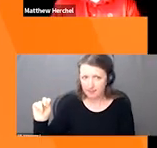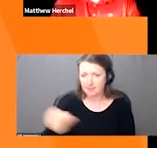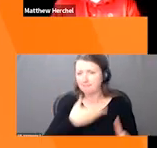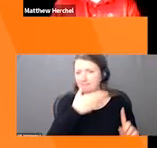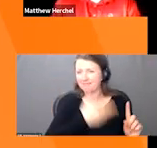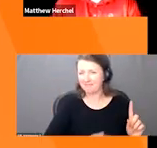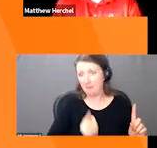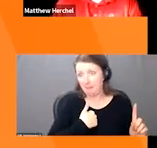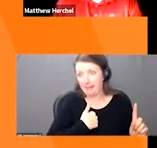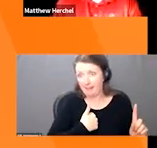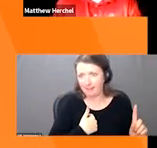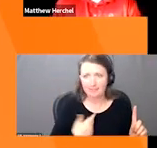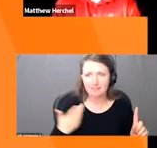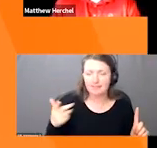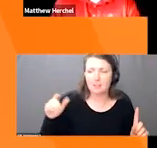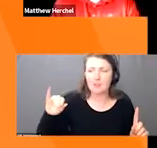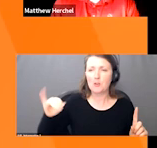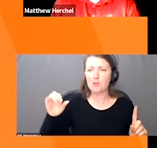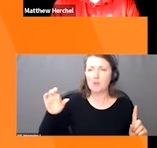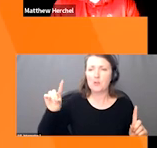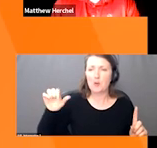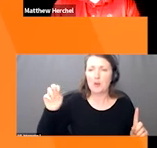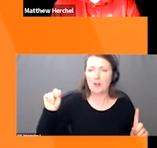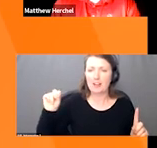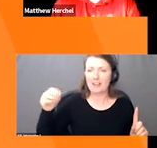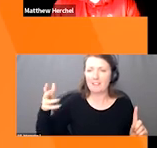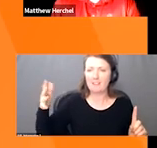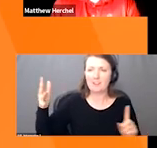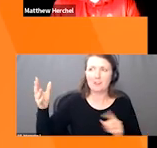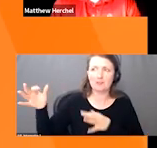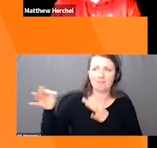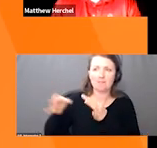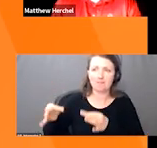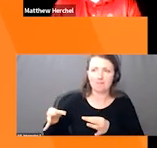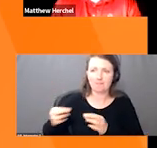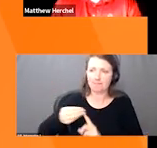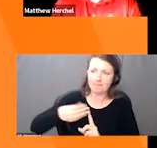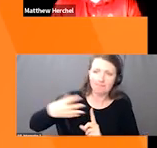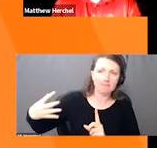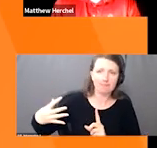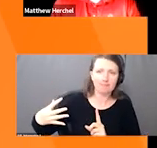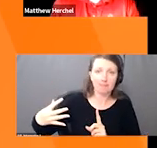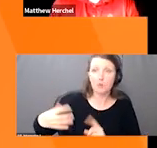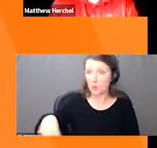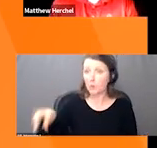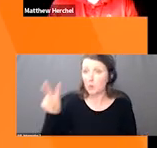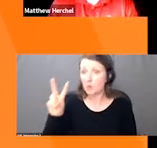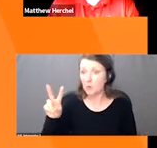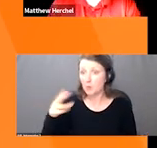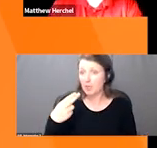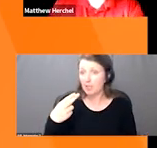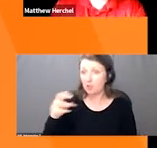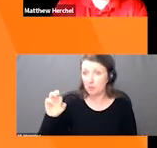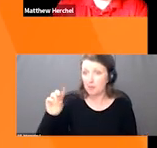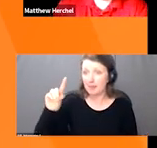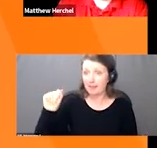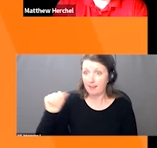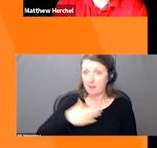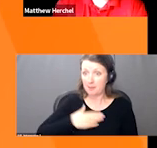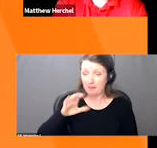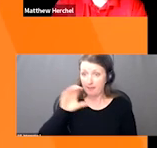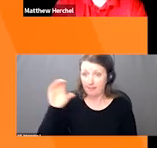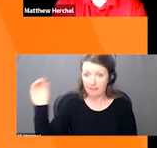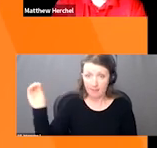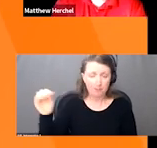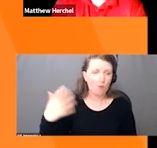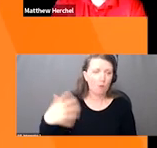2H Media does a lot of cool things. We are a marketing agency. So we build a lot of e-commerce sites. We do a lot of web development